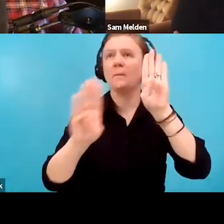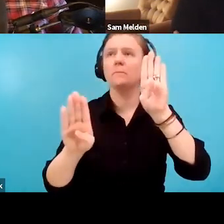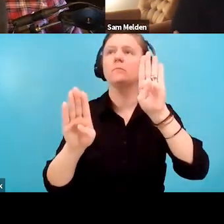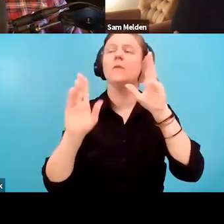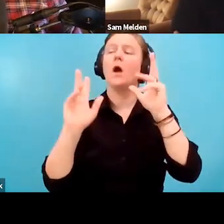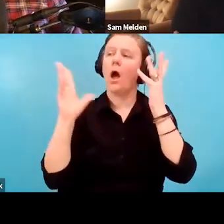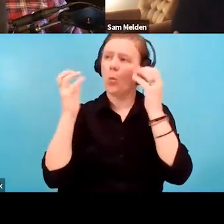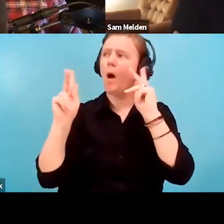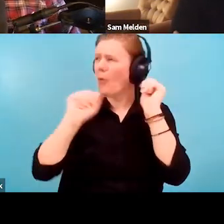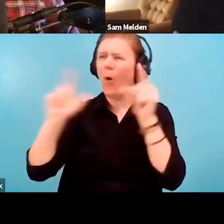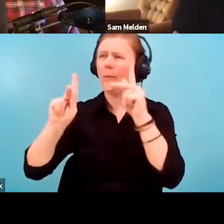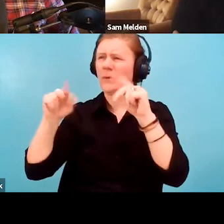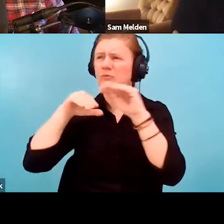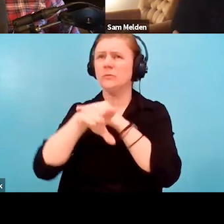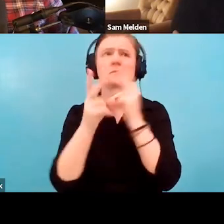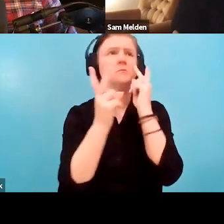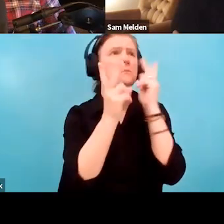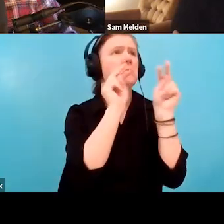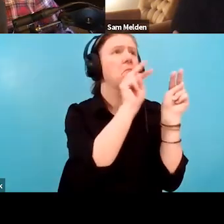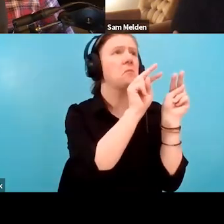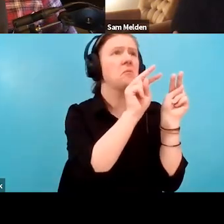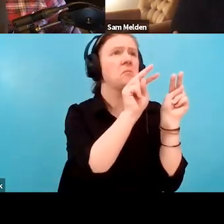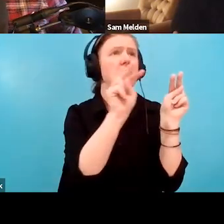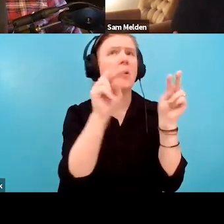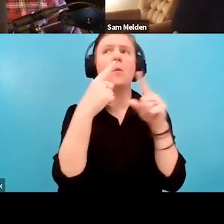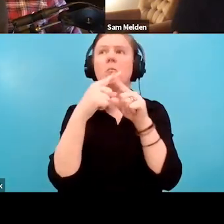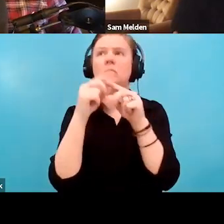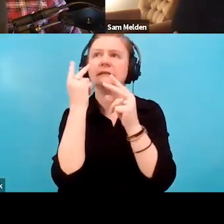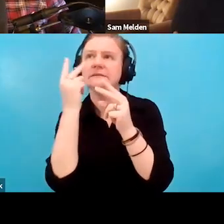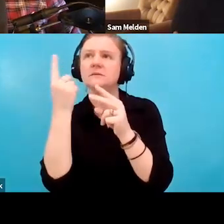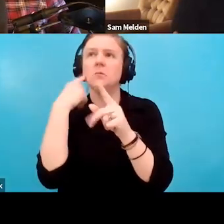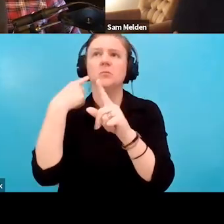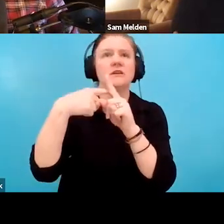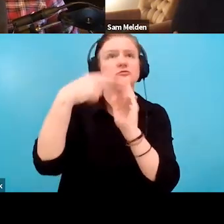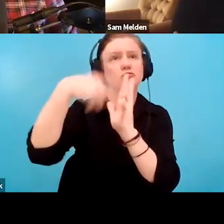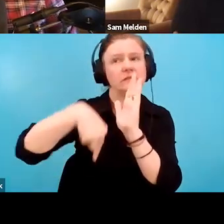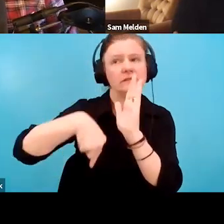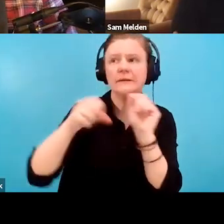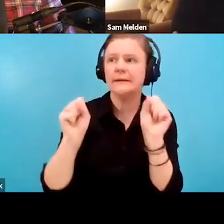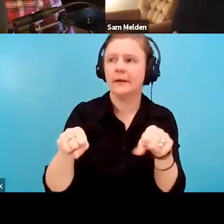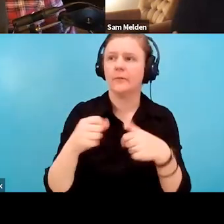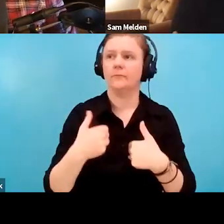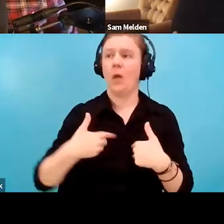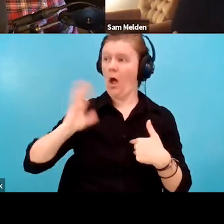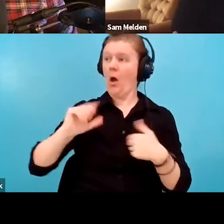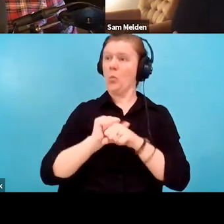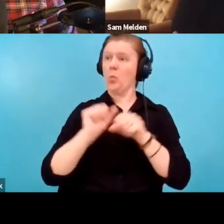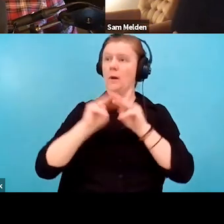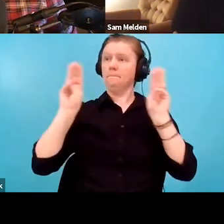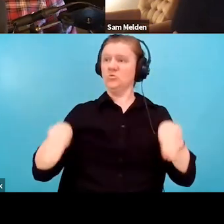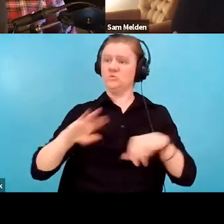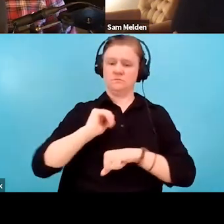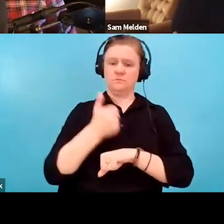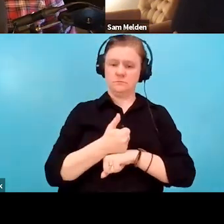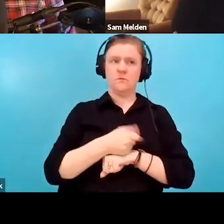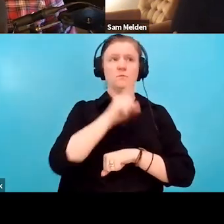able to have that gallery experience. Why not, right? I've worked in museum design before, and making sure that